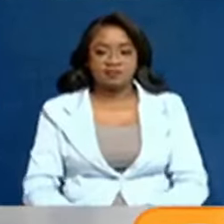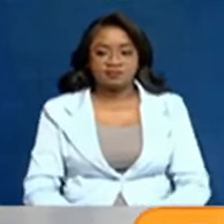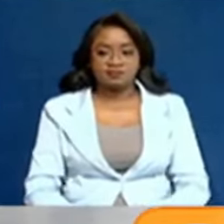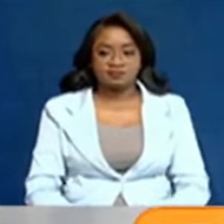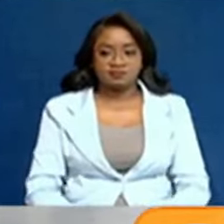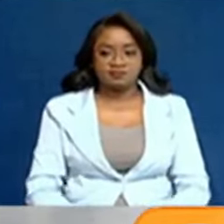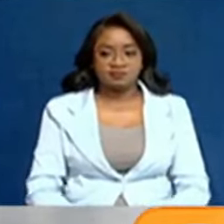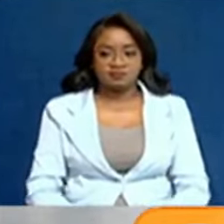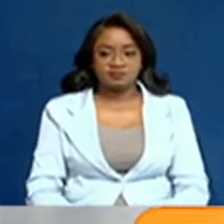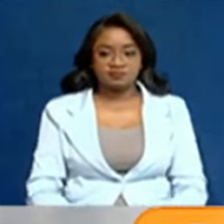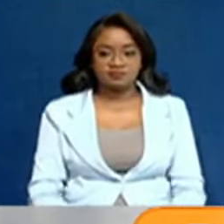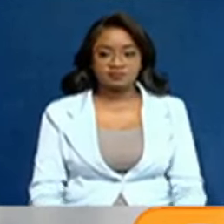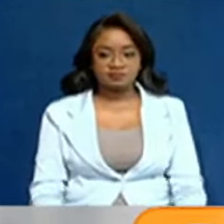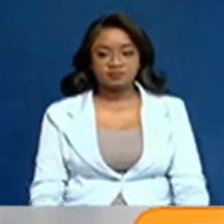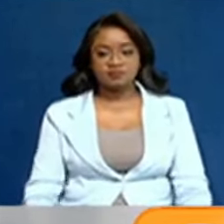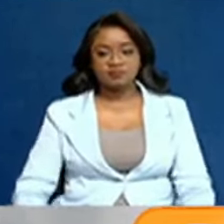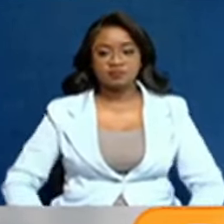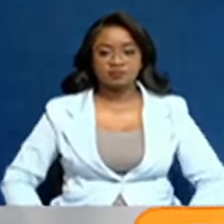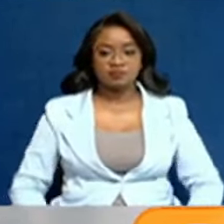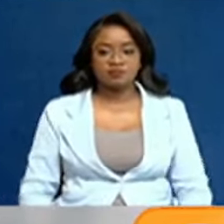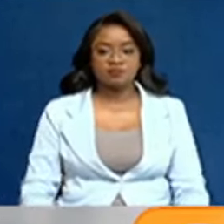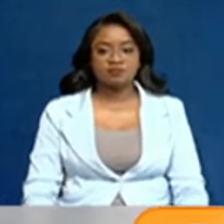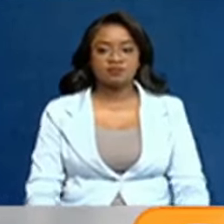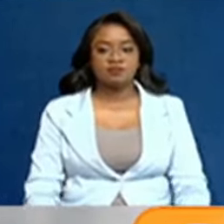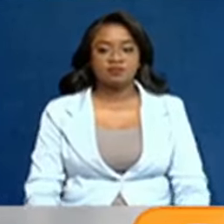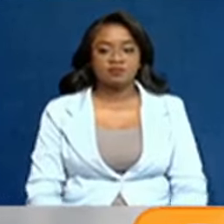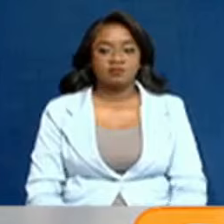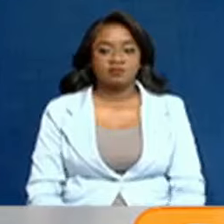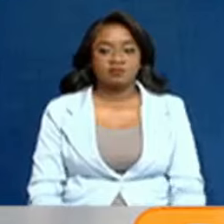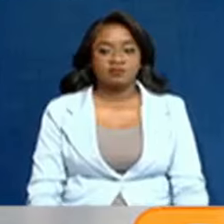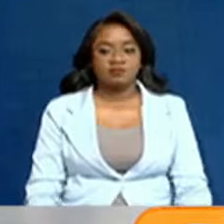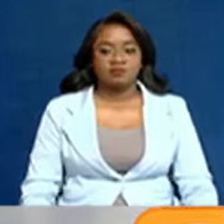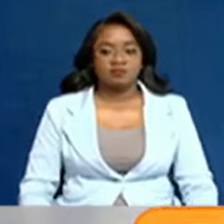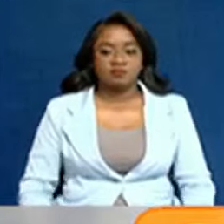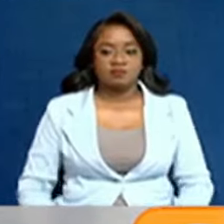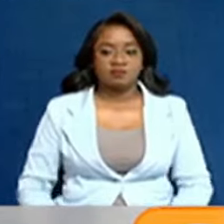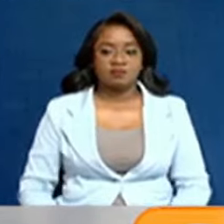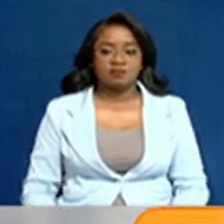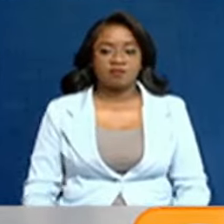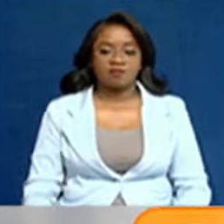see, one billion yeah. is